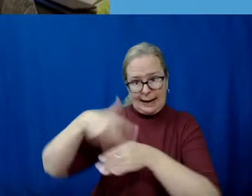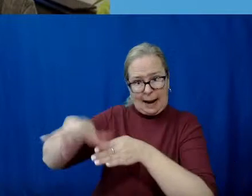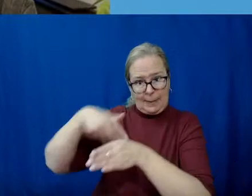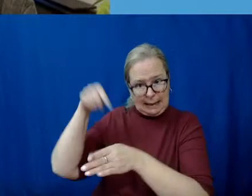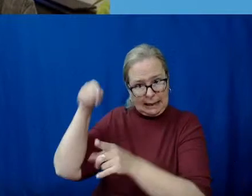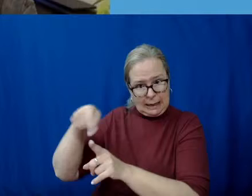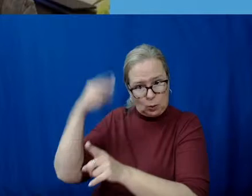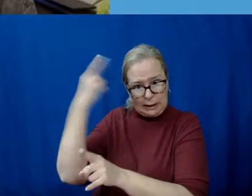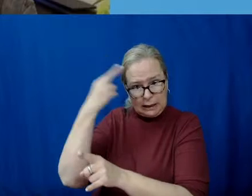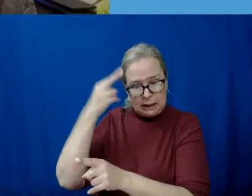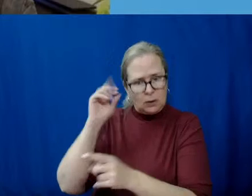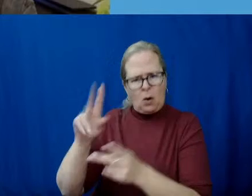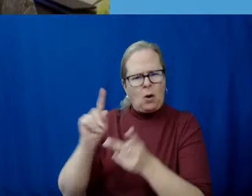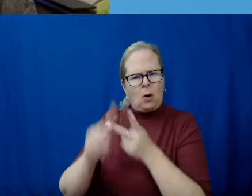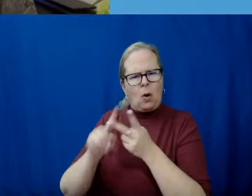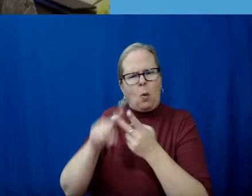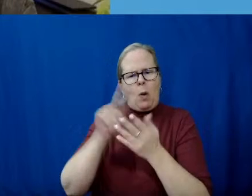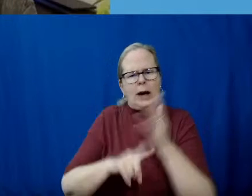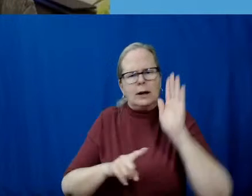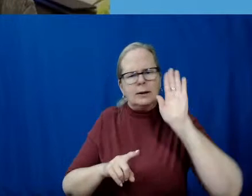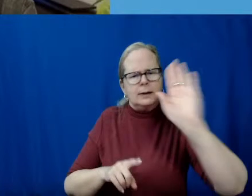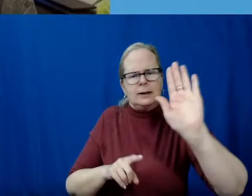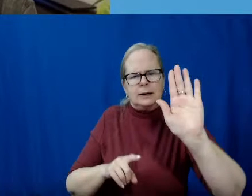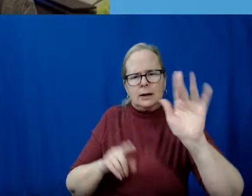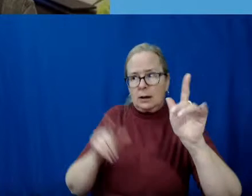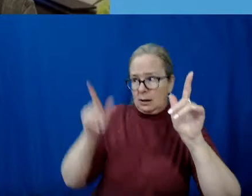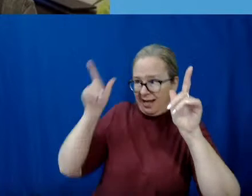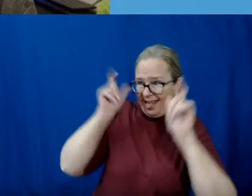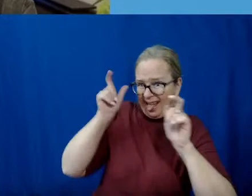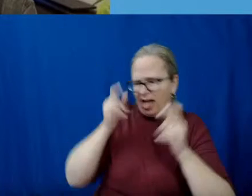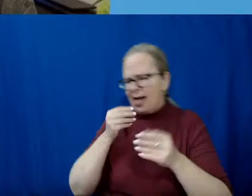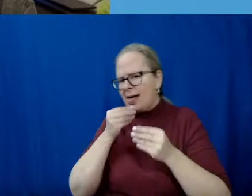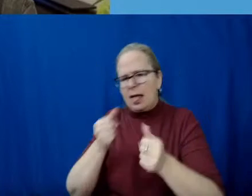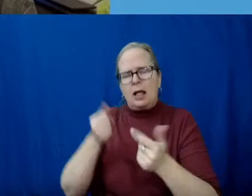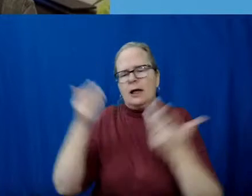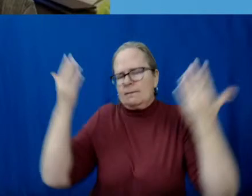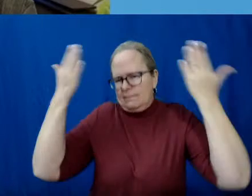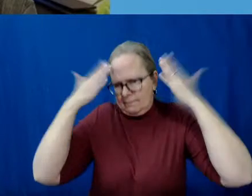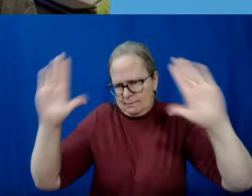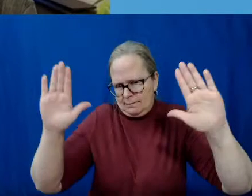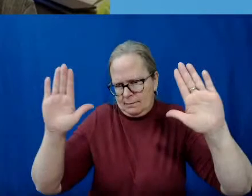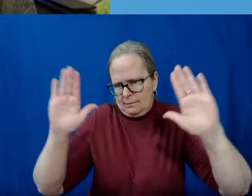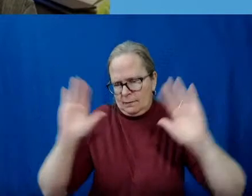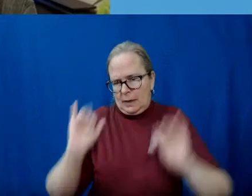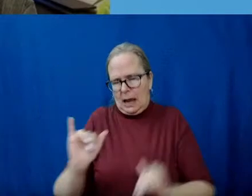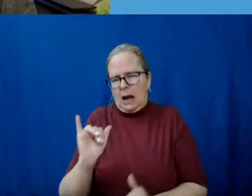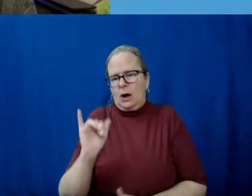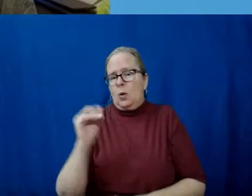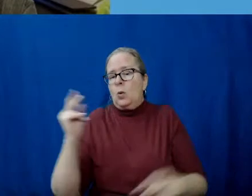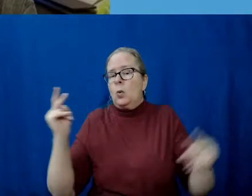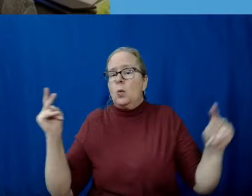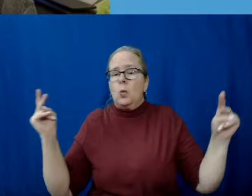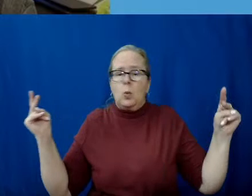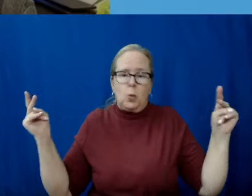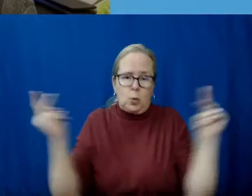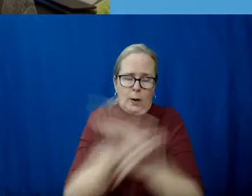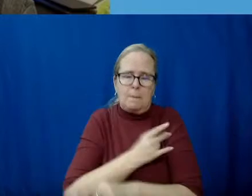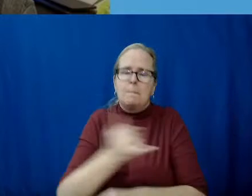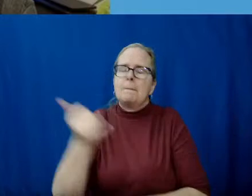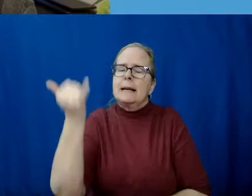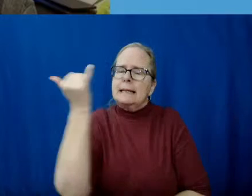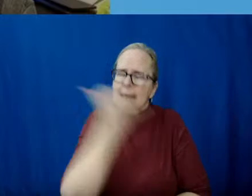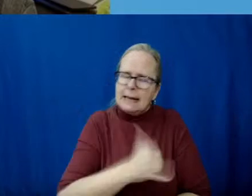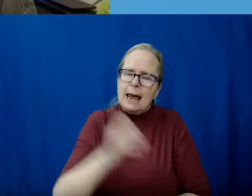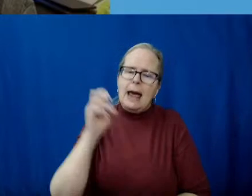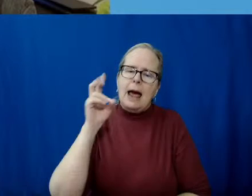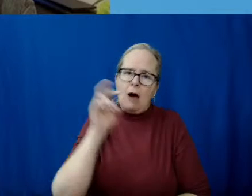error throughout the pandemic. And I got to say, though, Duane, Kenny did start attacking people immediately who were questioning. Oh, yeah. He would attack